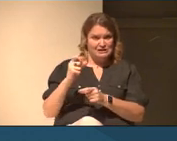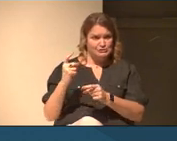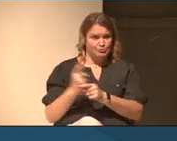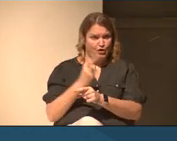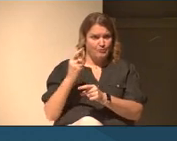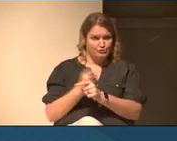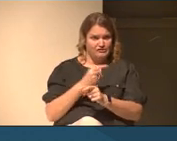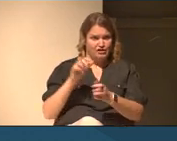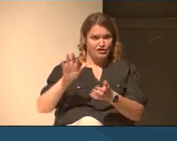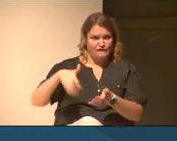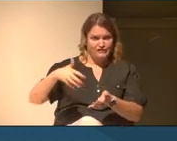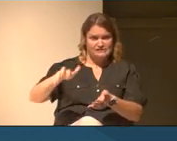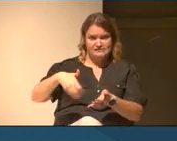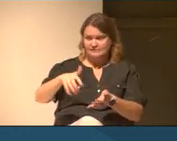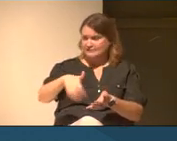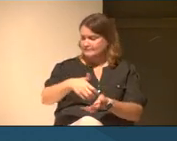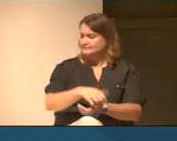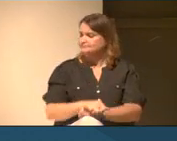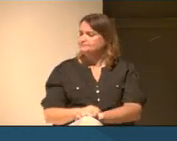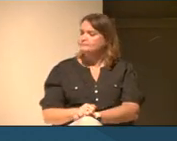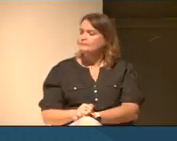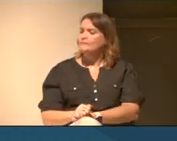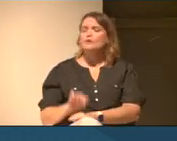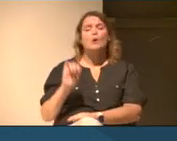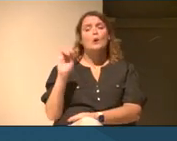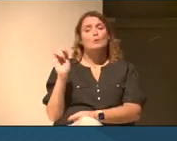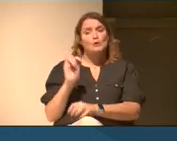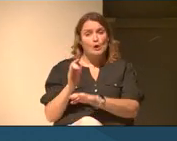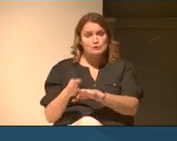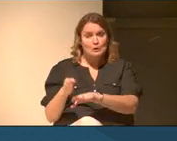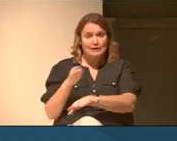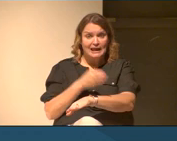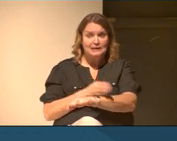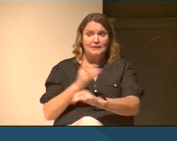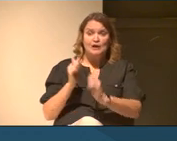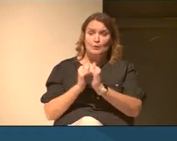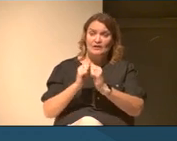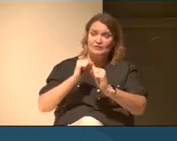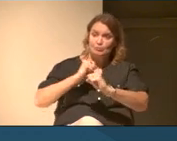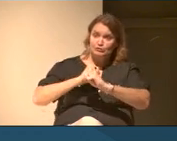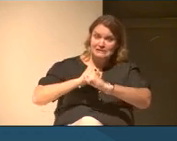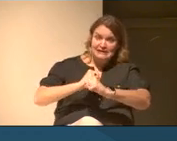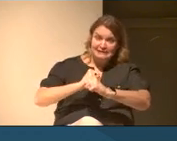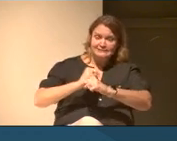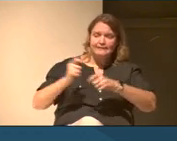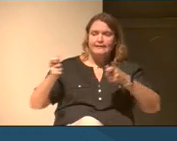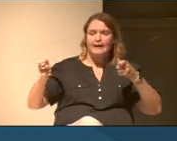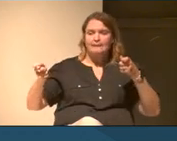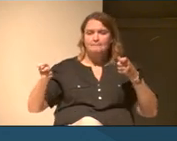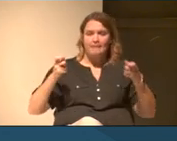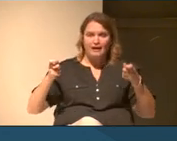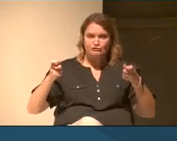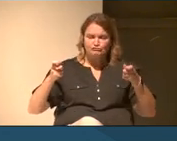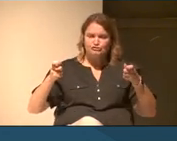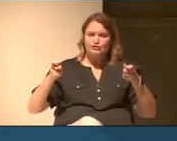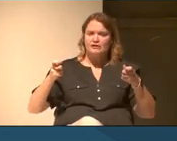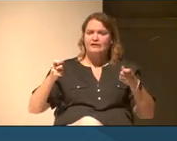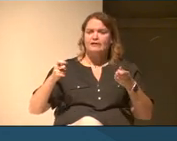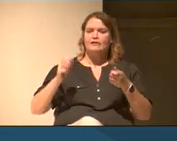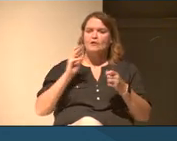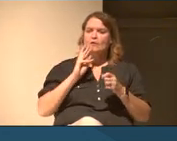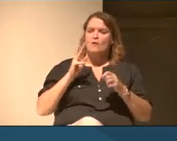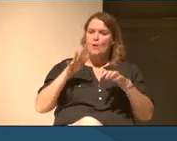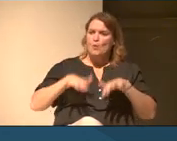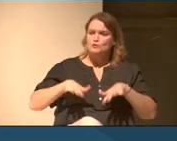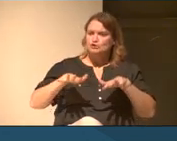harvested. And then we're also getting better not only at protecting and properly managing protecting ocean species